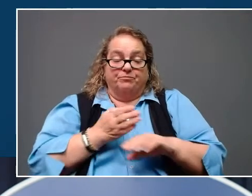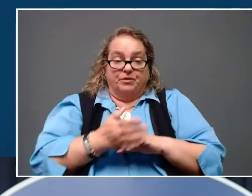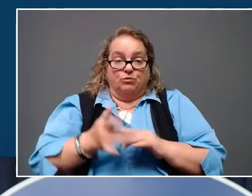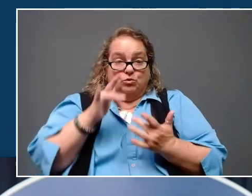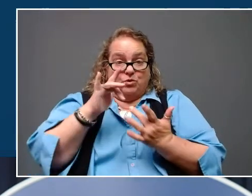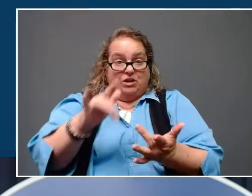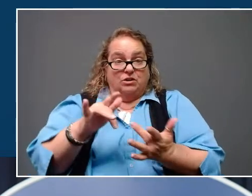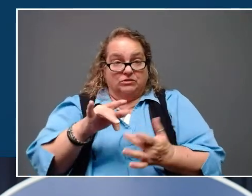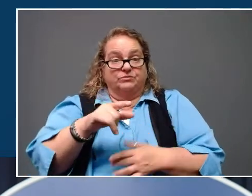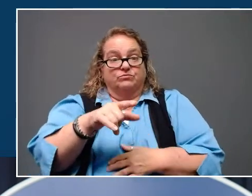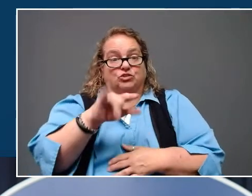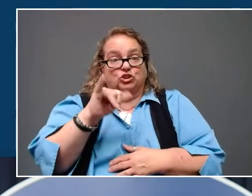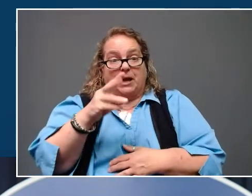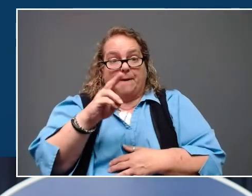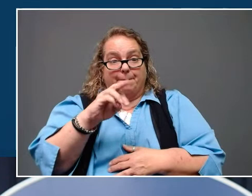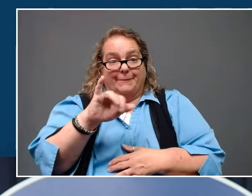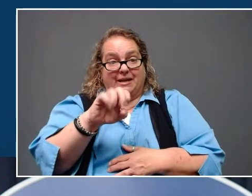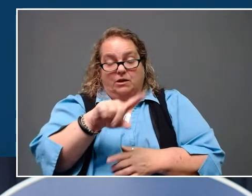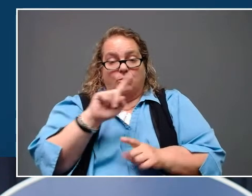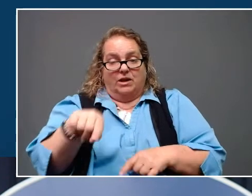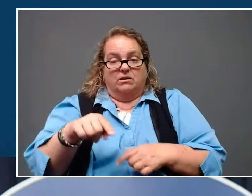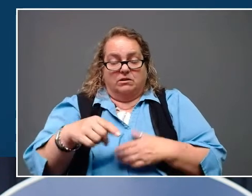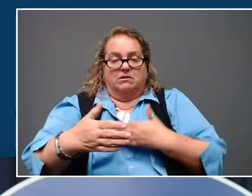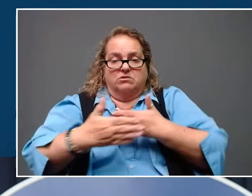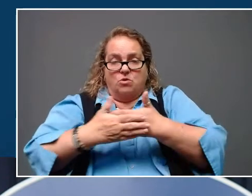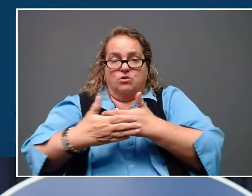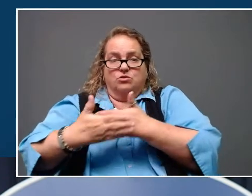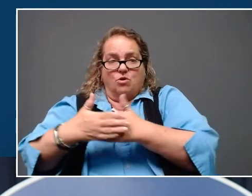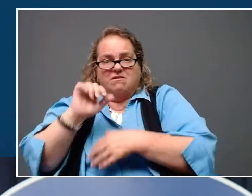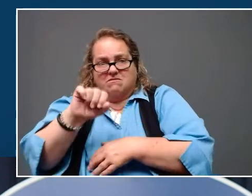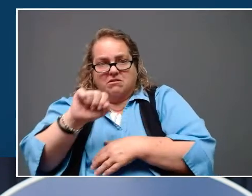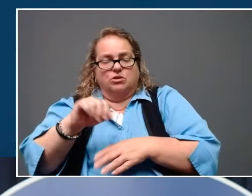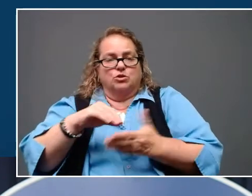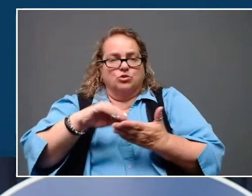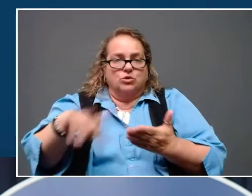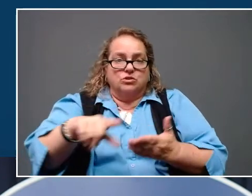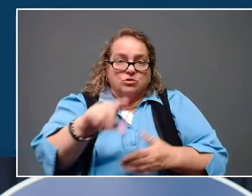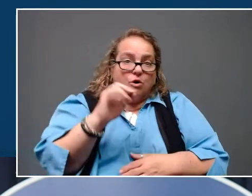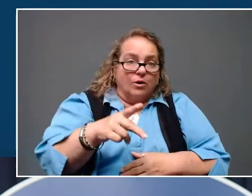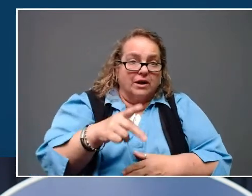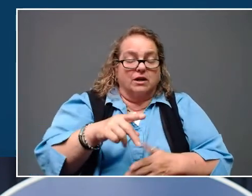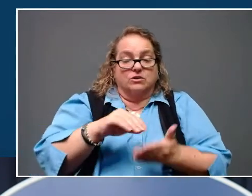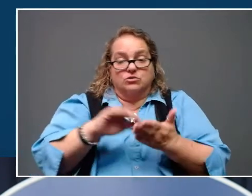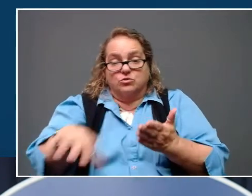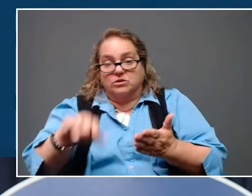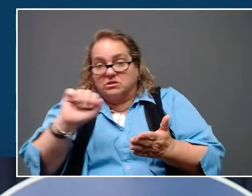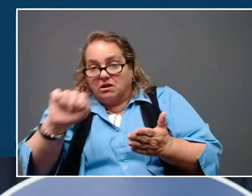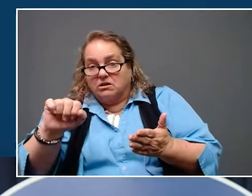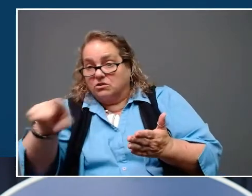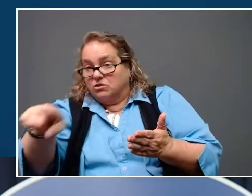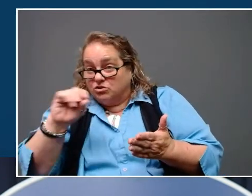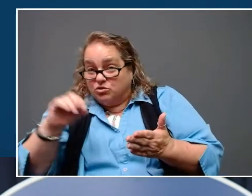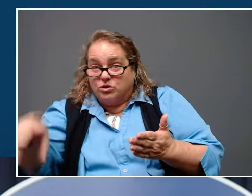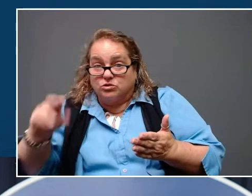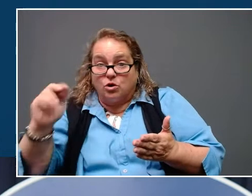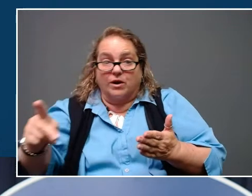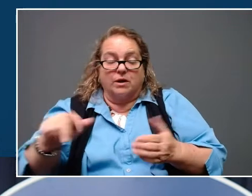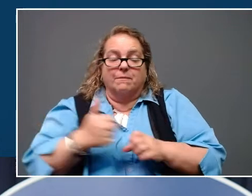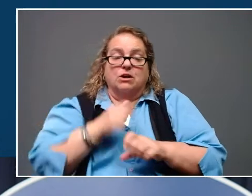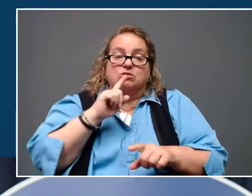door to door, knocking on the houses of students to make sure that they were okay. He continues to ensure that families impacted